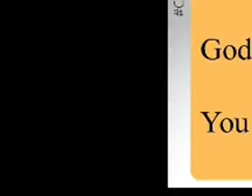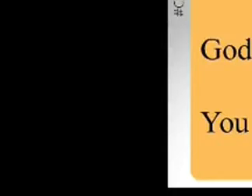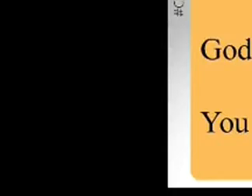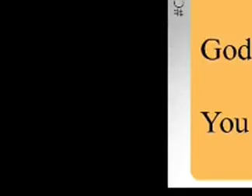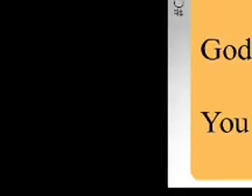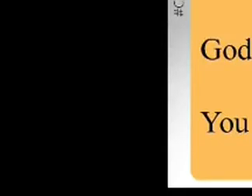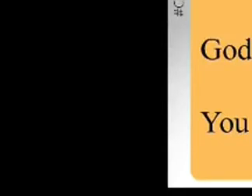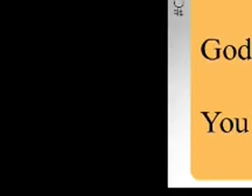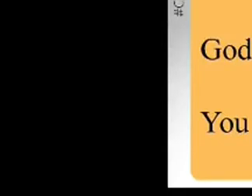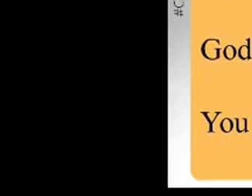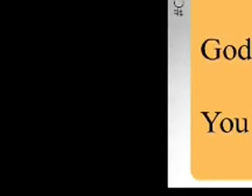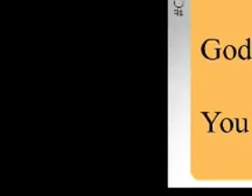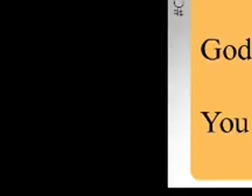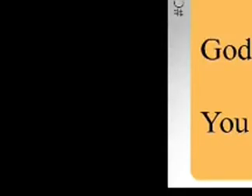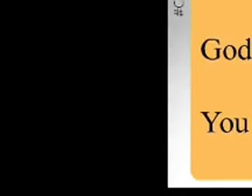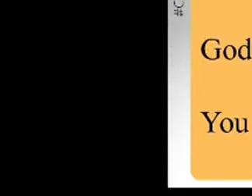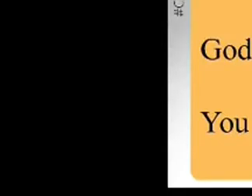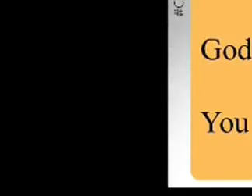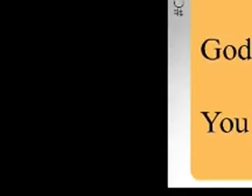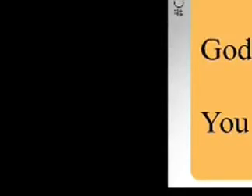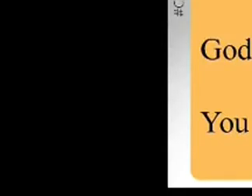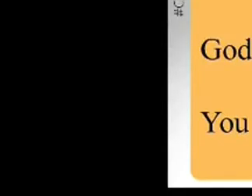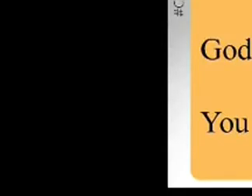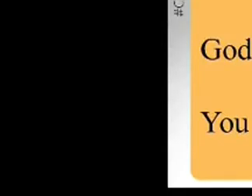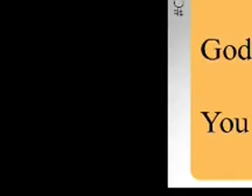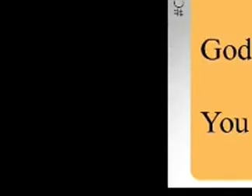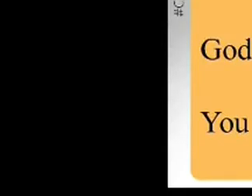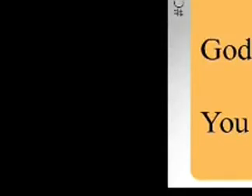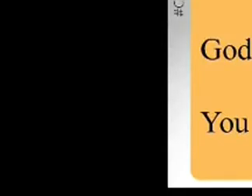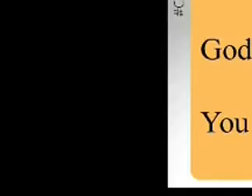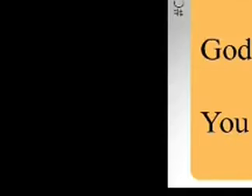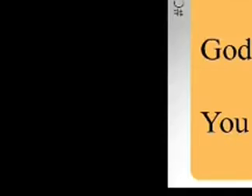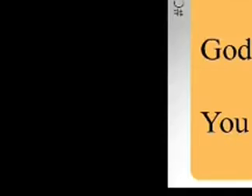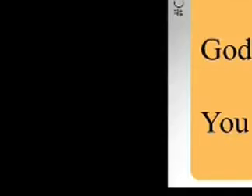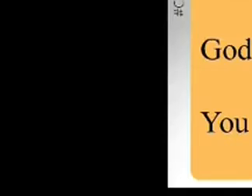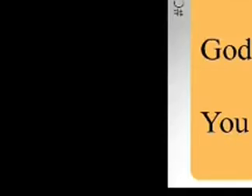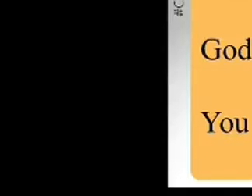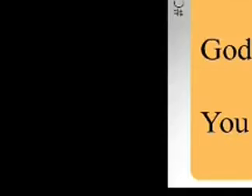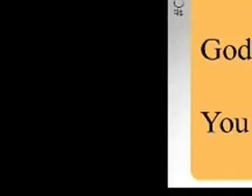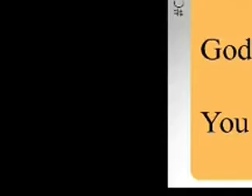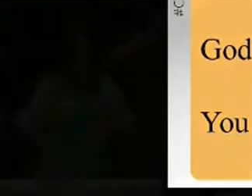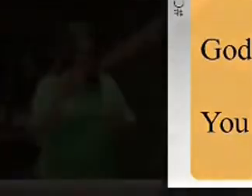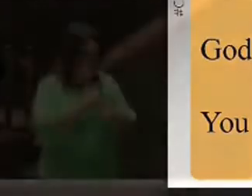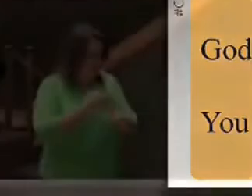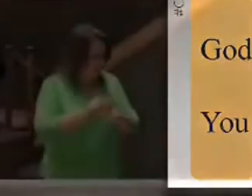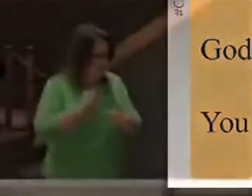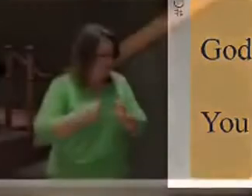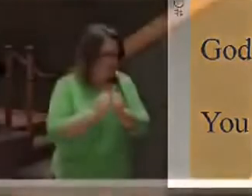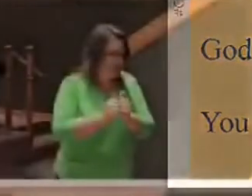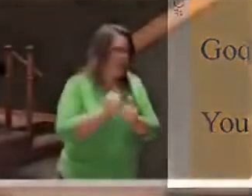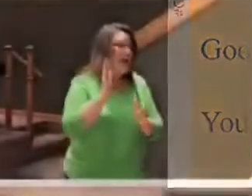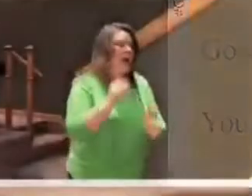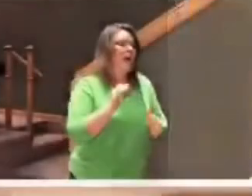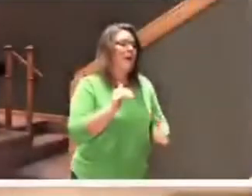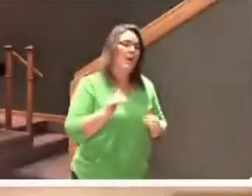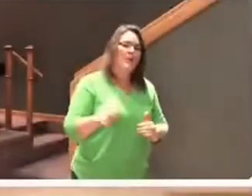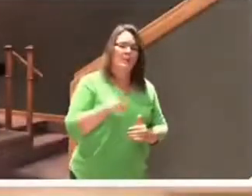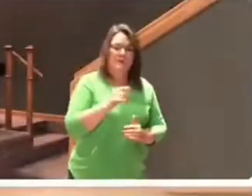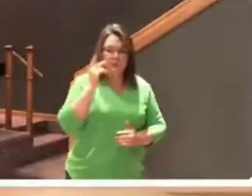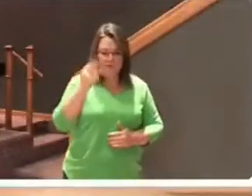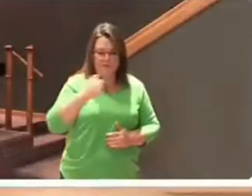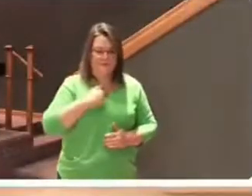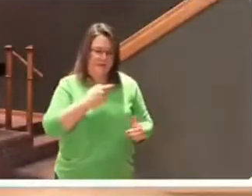Jesus, that's not what we're talking about. If you've heard anything over the last several months that we've been together, I hope that you